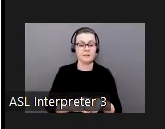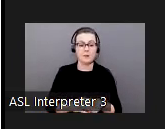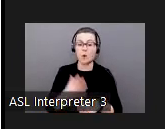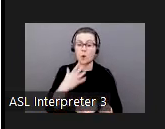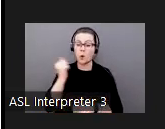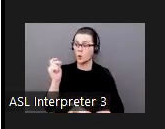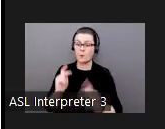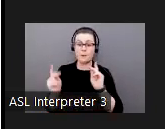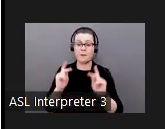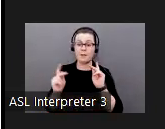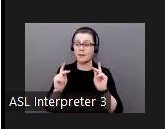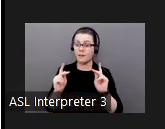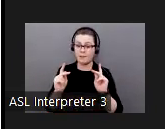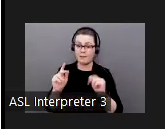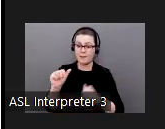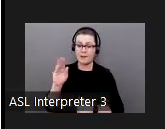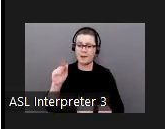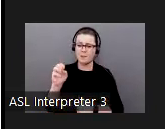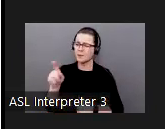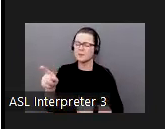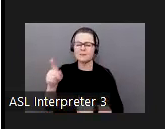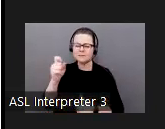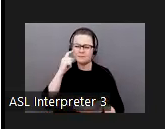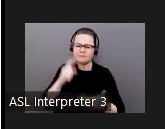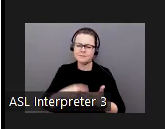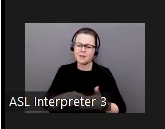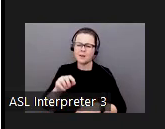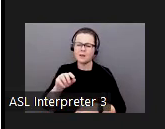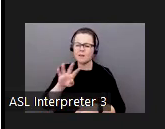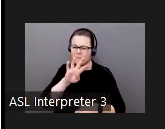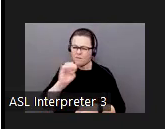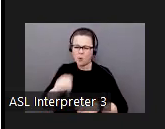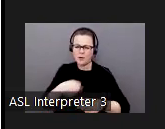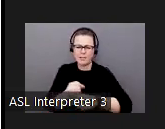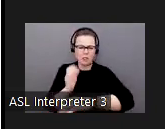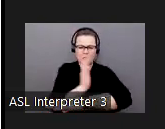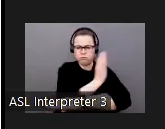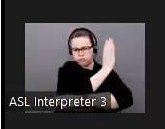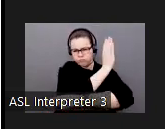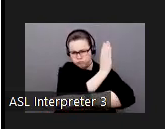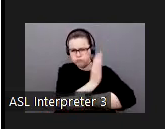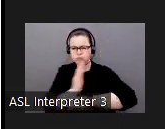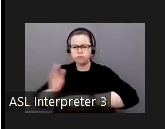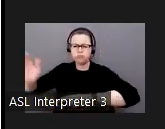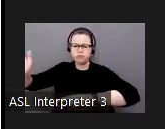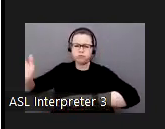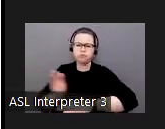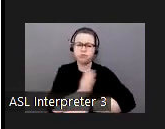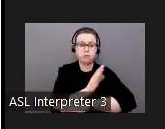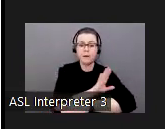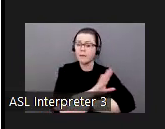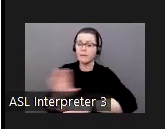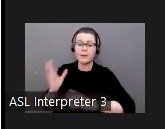about. You know, there are significant differences across that span that sort of get lumped in